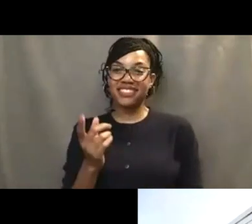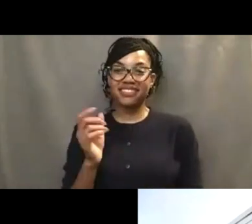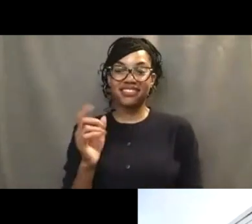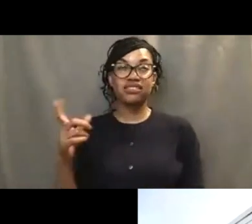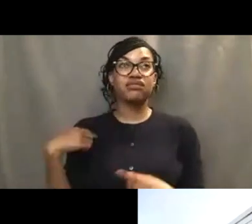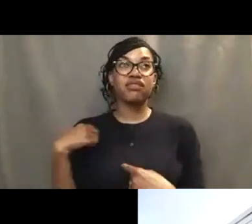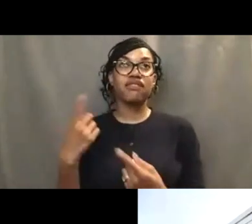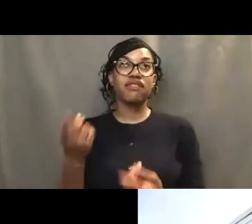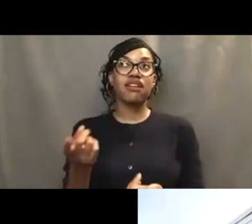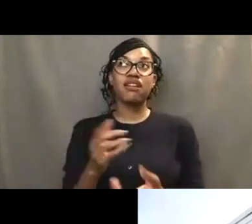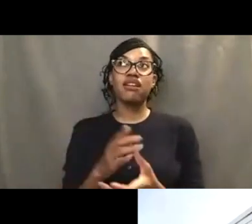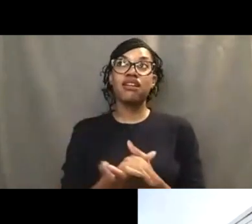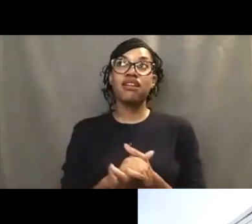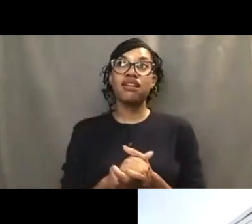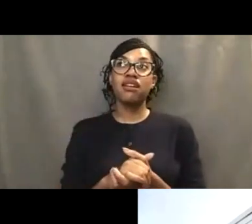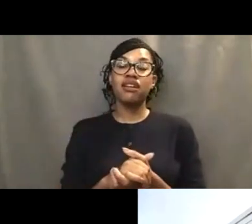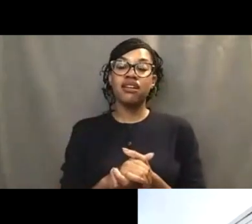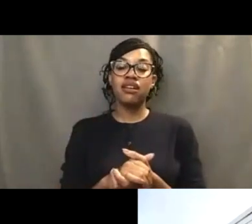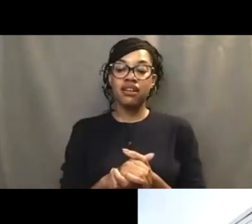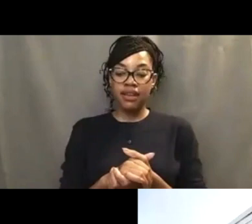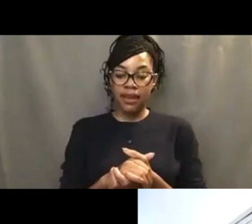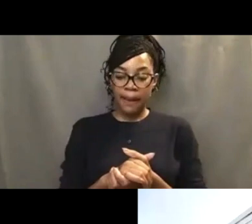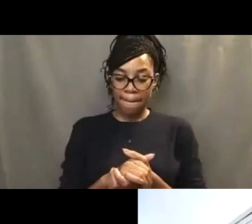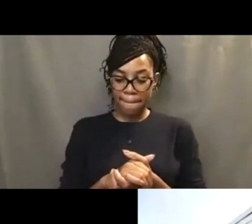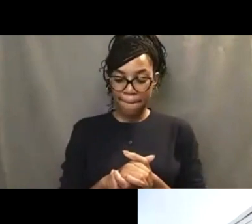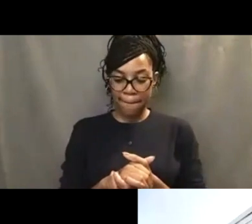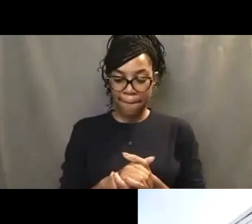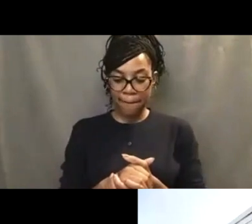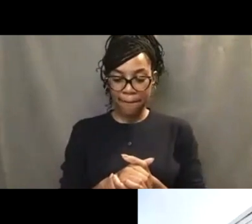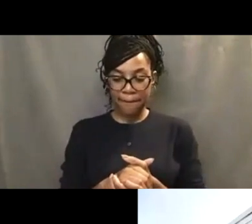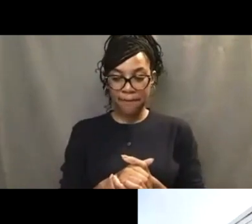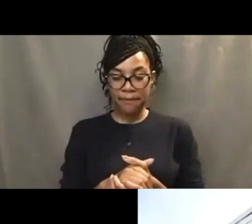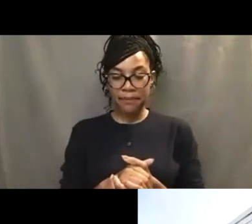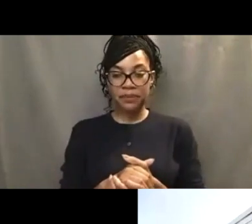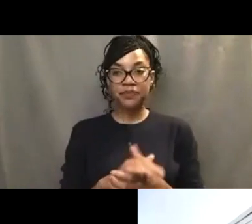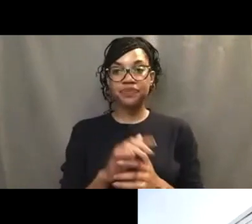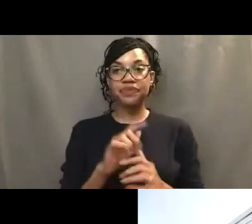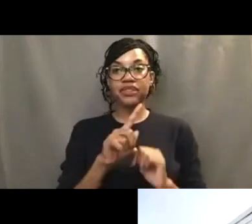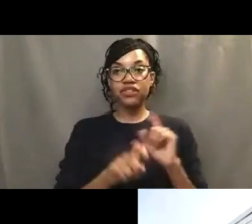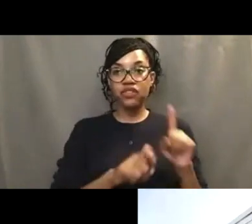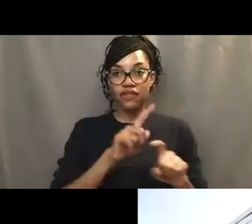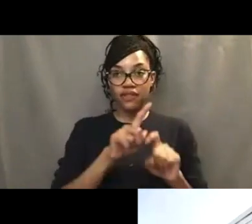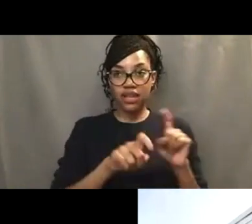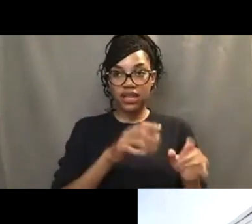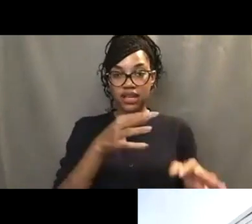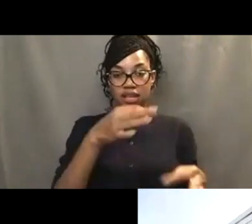have, the idea is surveys, one-on-ones,